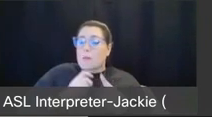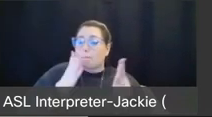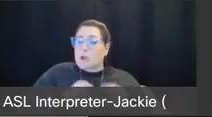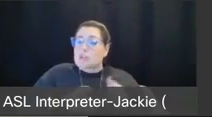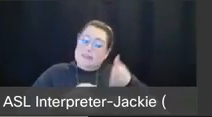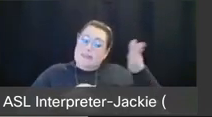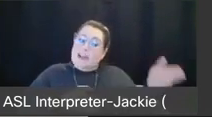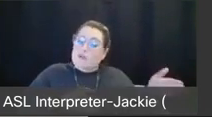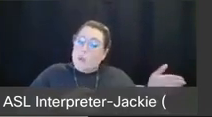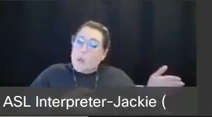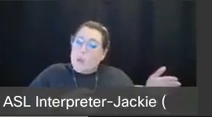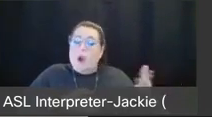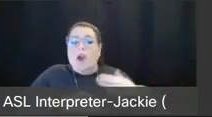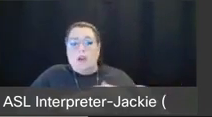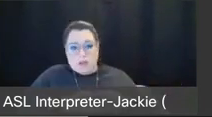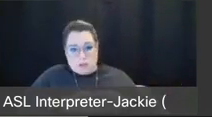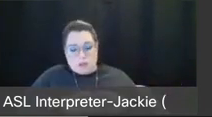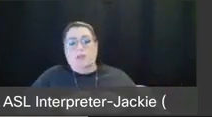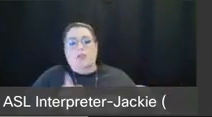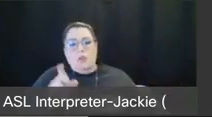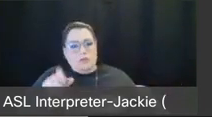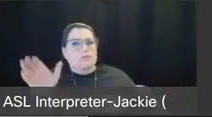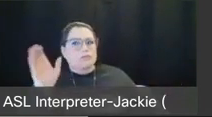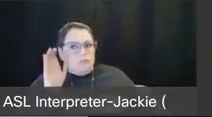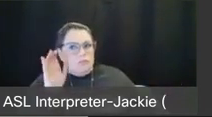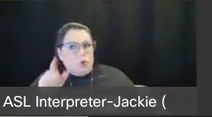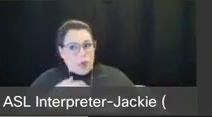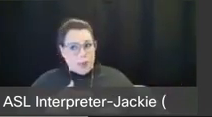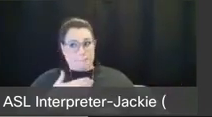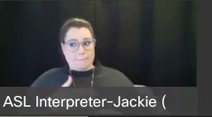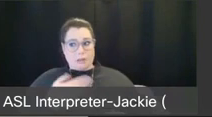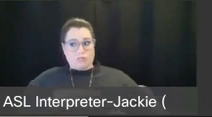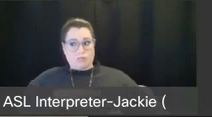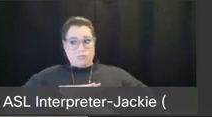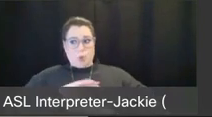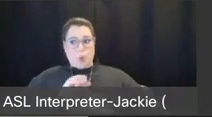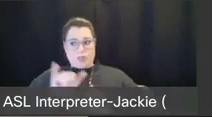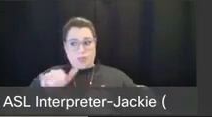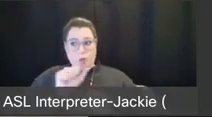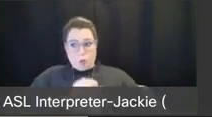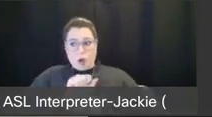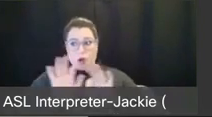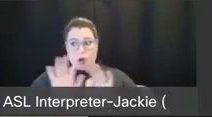because obviously someone who's happy with the work, and they're likely to make you happy